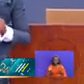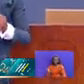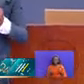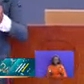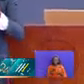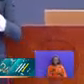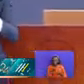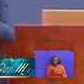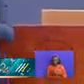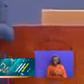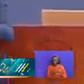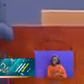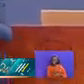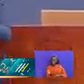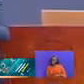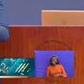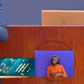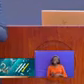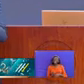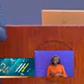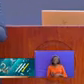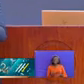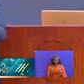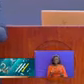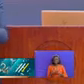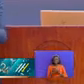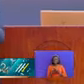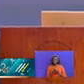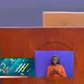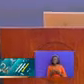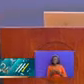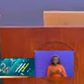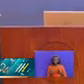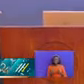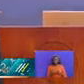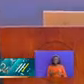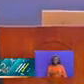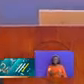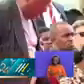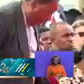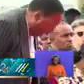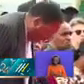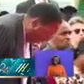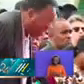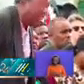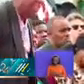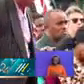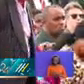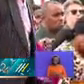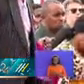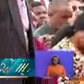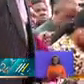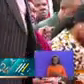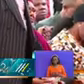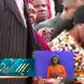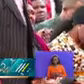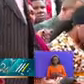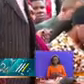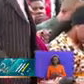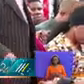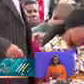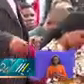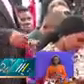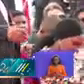witch and the gospel is of necessity Bishop sit down let me stick to my notes when you stand you'll confuse